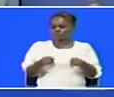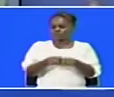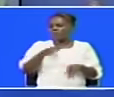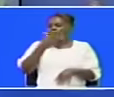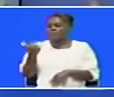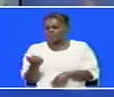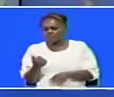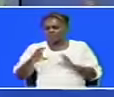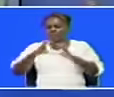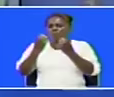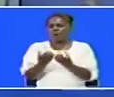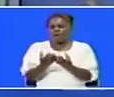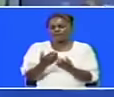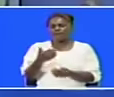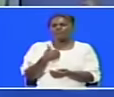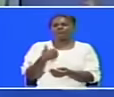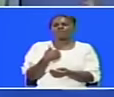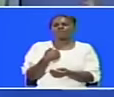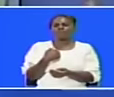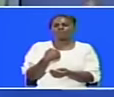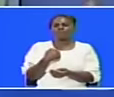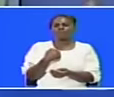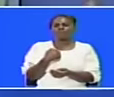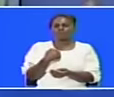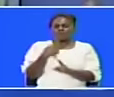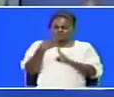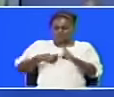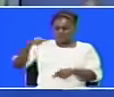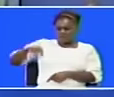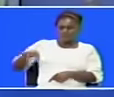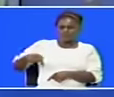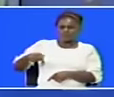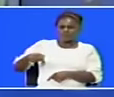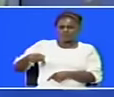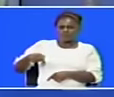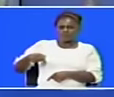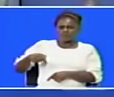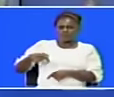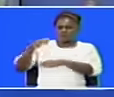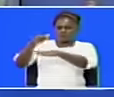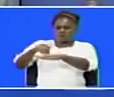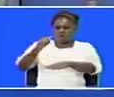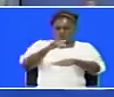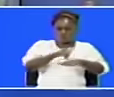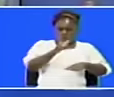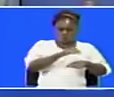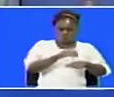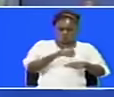best the world has to offer. From here, they reach into every part of our